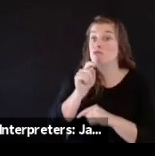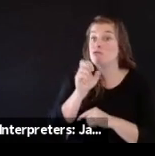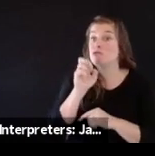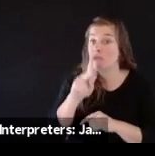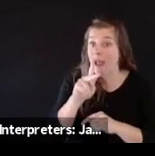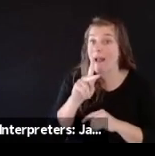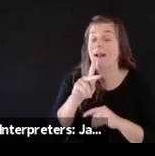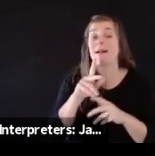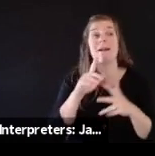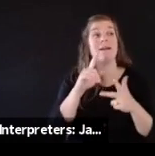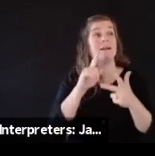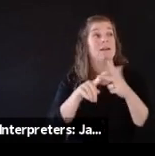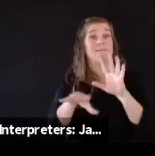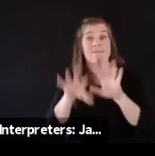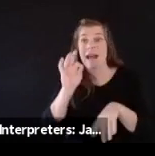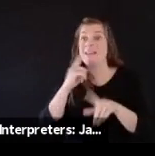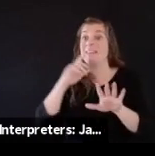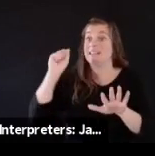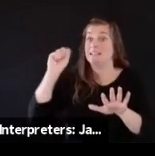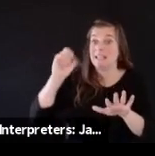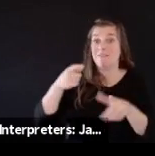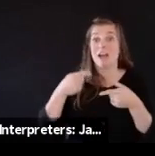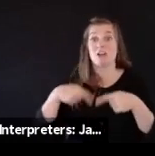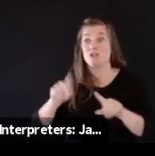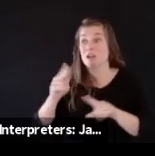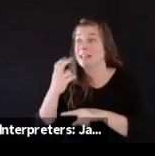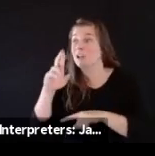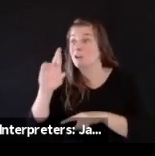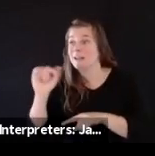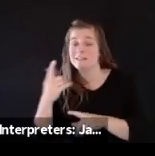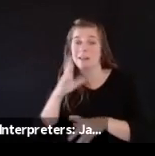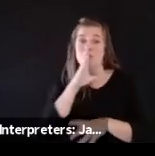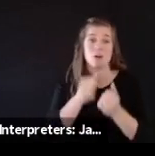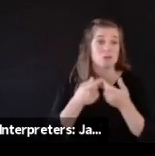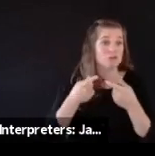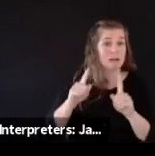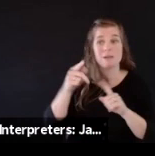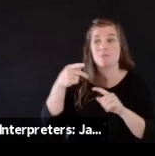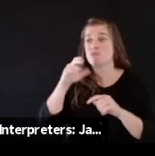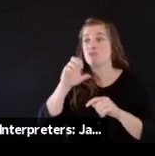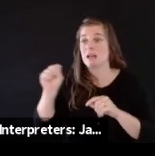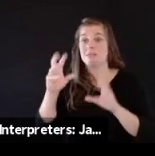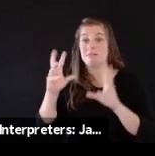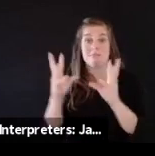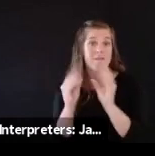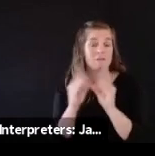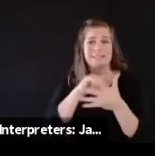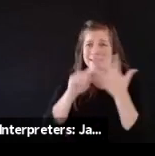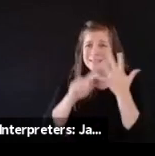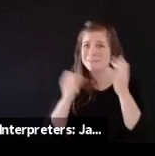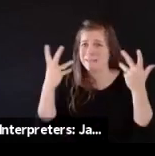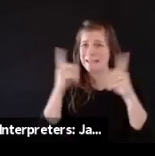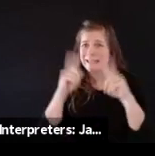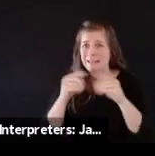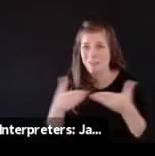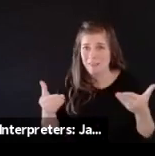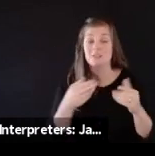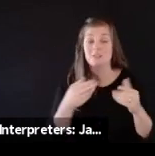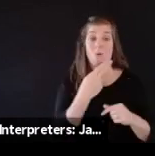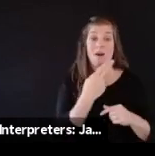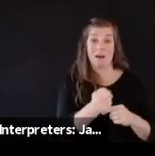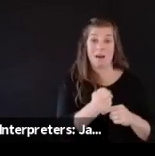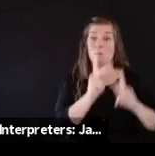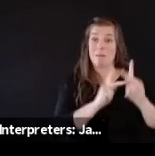pen editorials, testify at hearings, and speak at press conferences. This connects high school young women to local civic